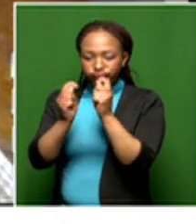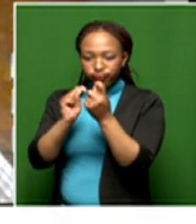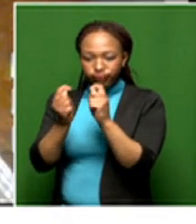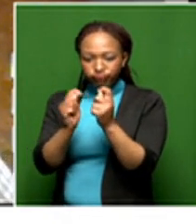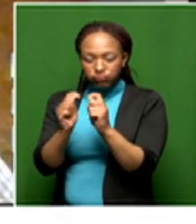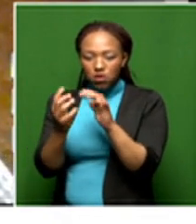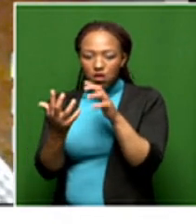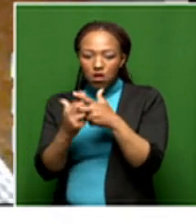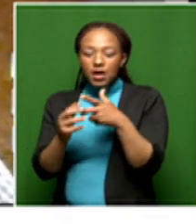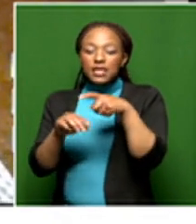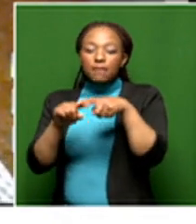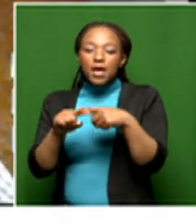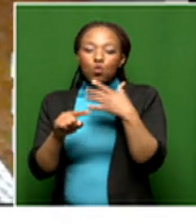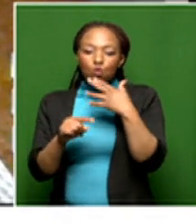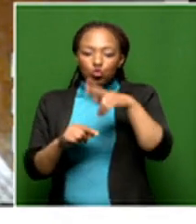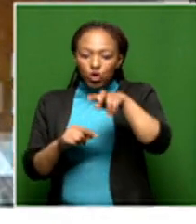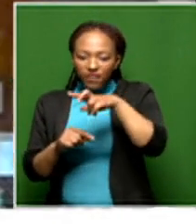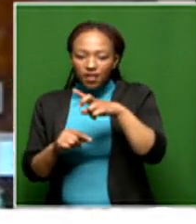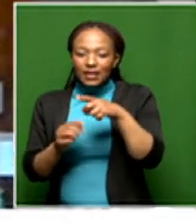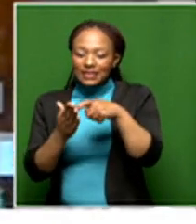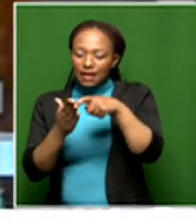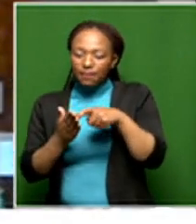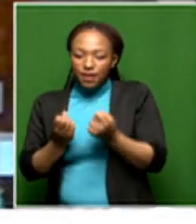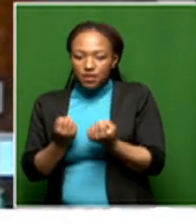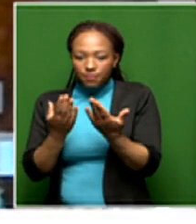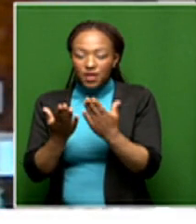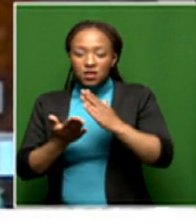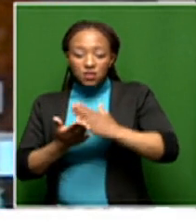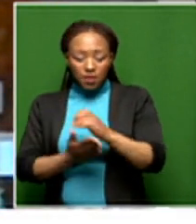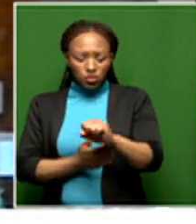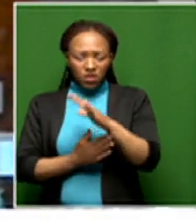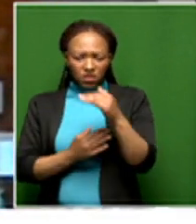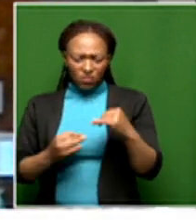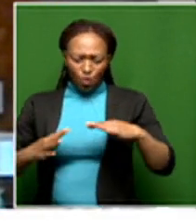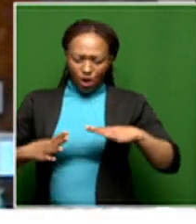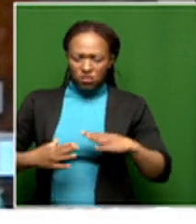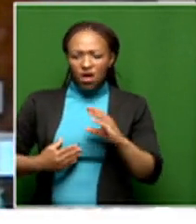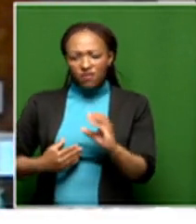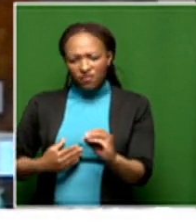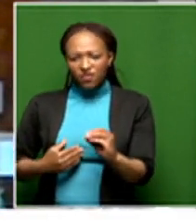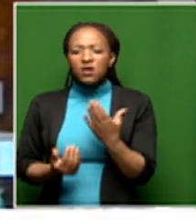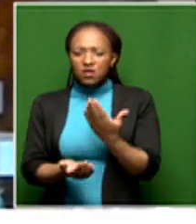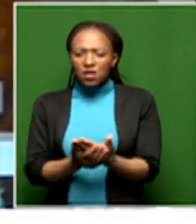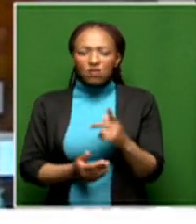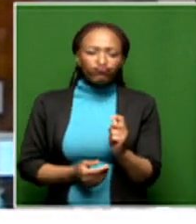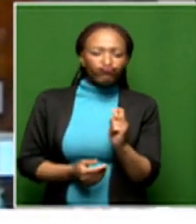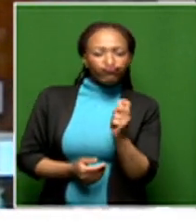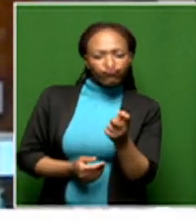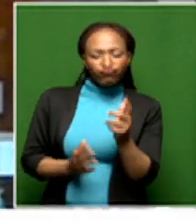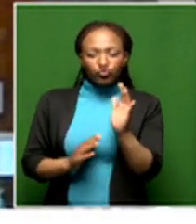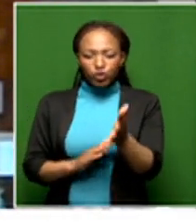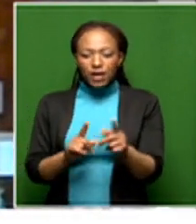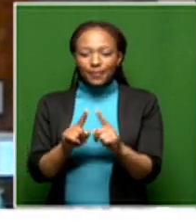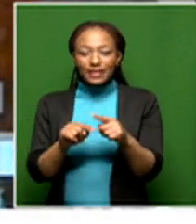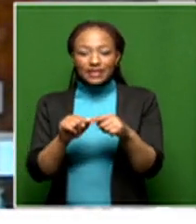on supply and demand. There are wealthy South Africans that probably can afford it and probably will take it up, So